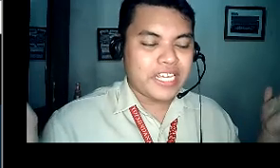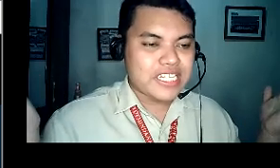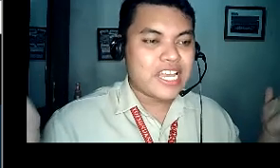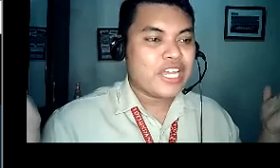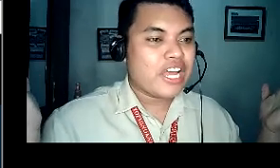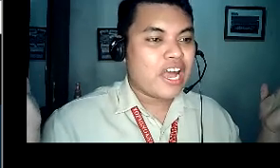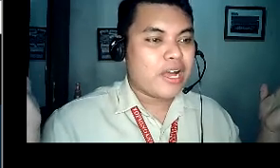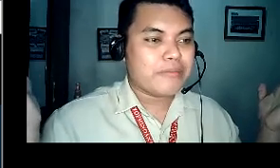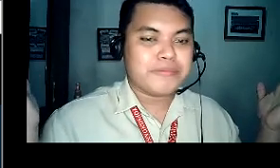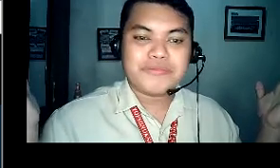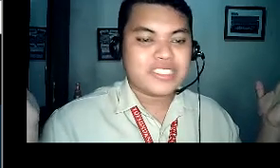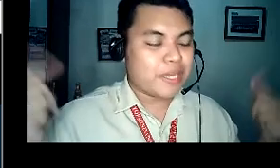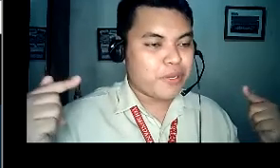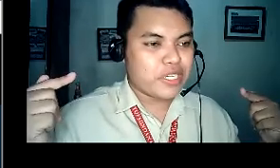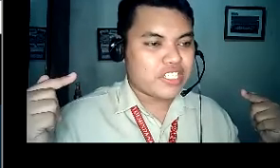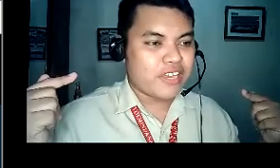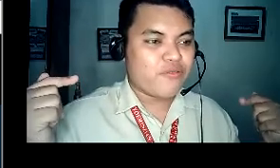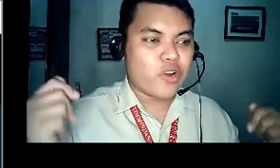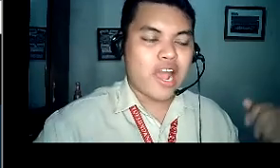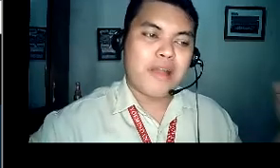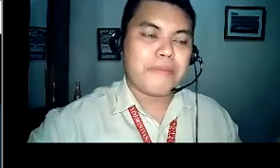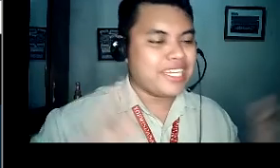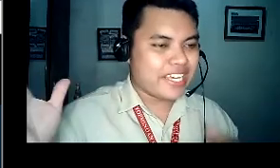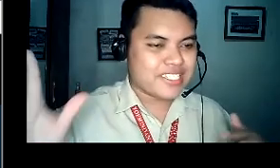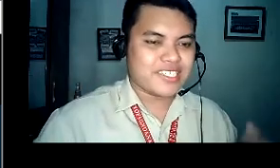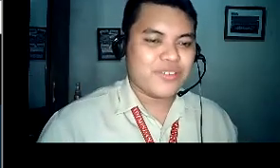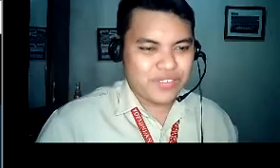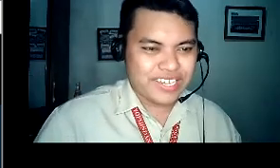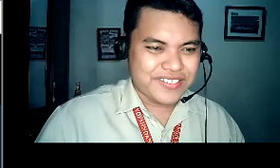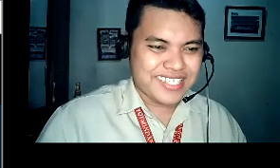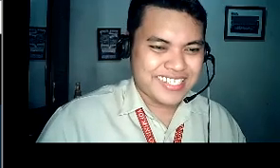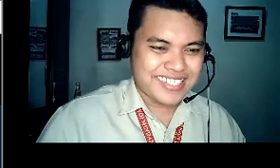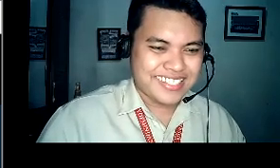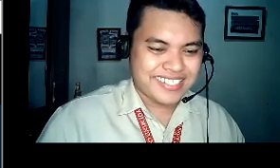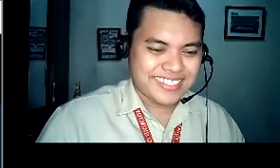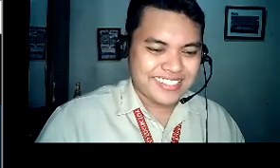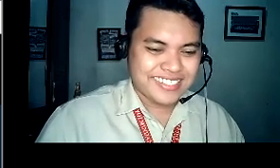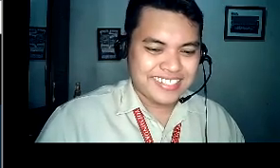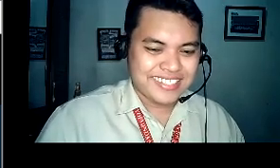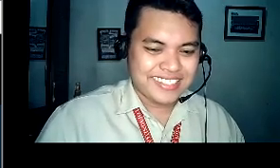and please keep on watching for my next videos.